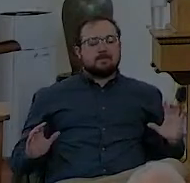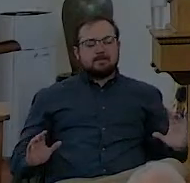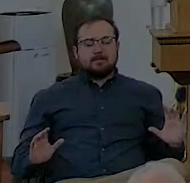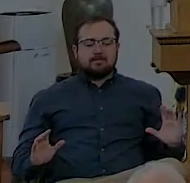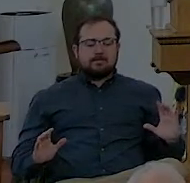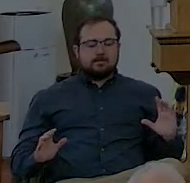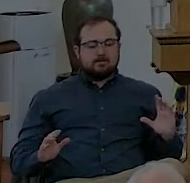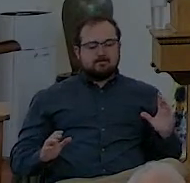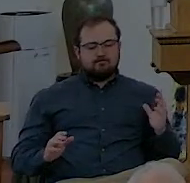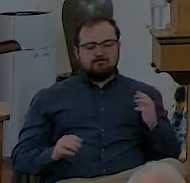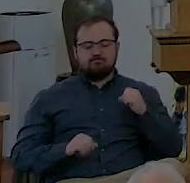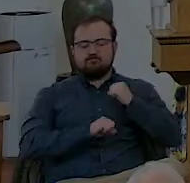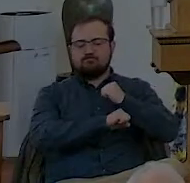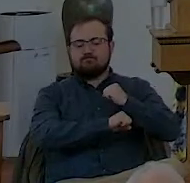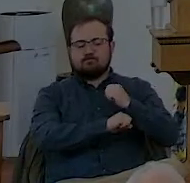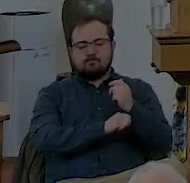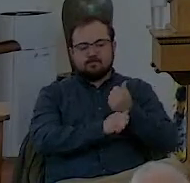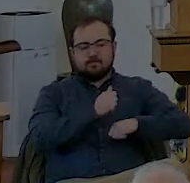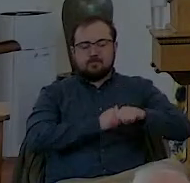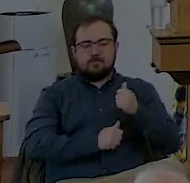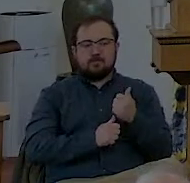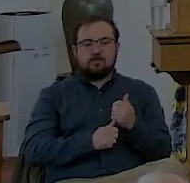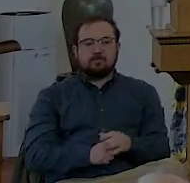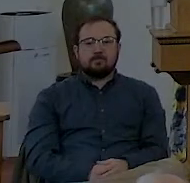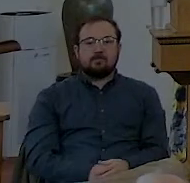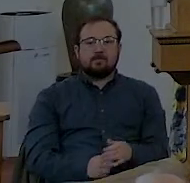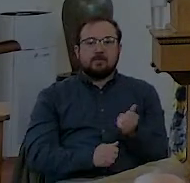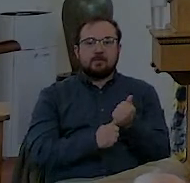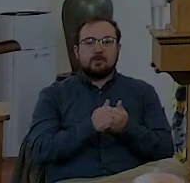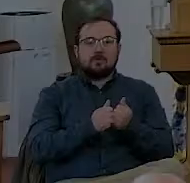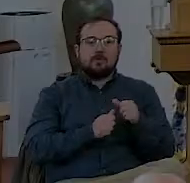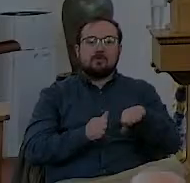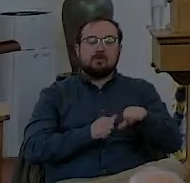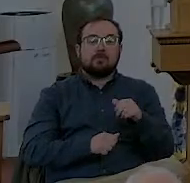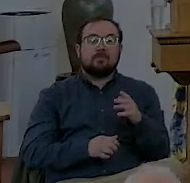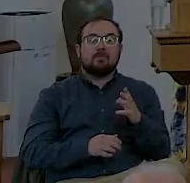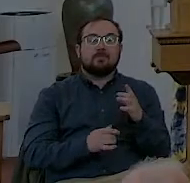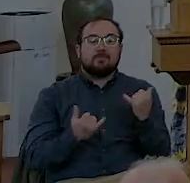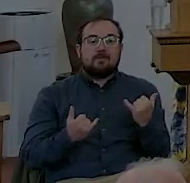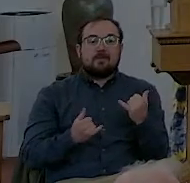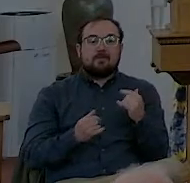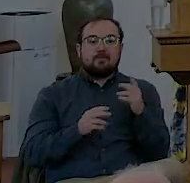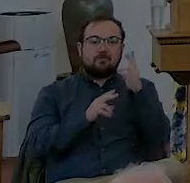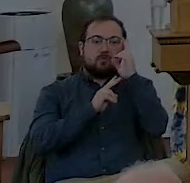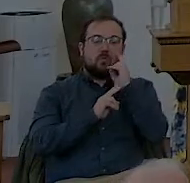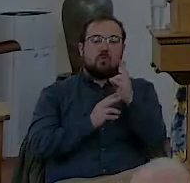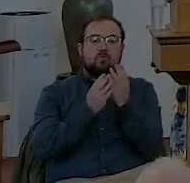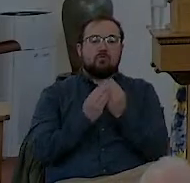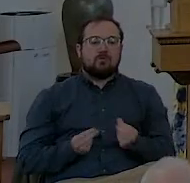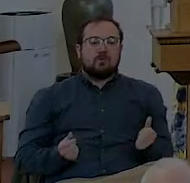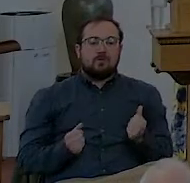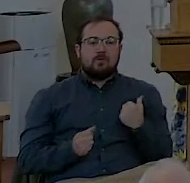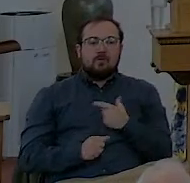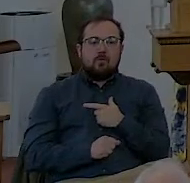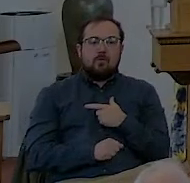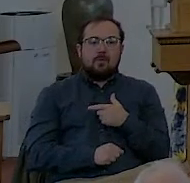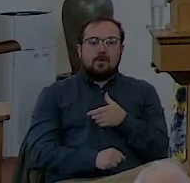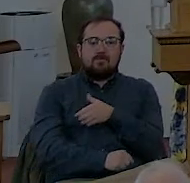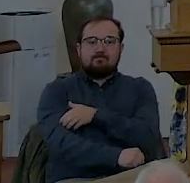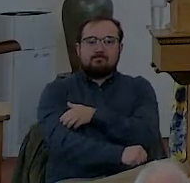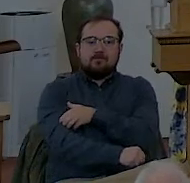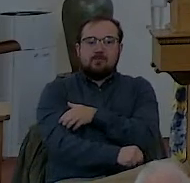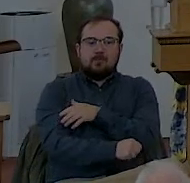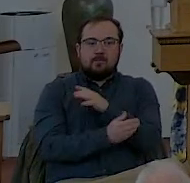us from one another. In this holy resolve, may we be strengthened, knowing that we are God's